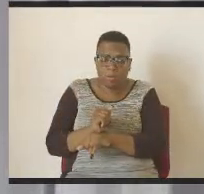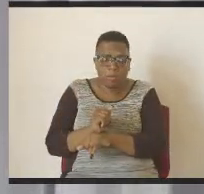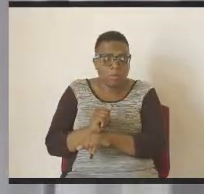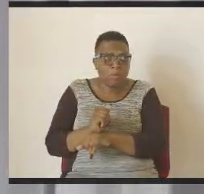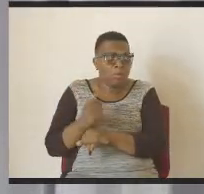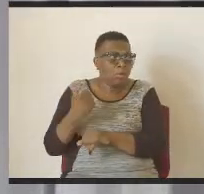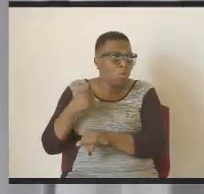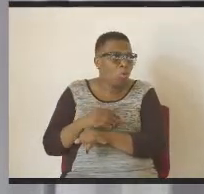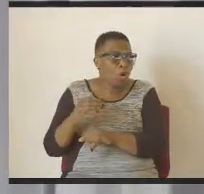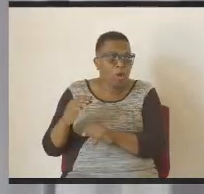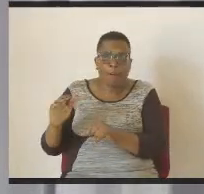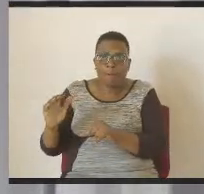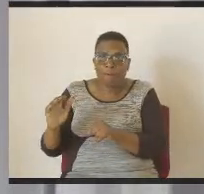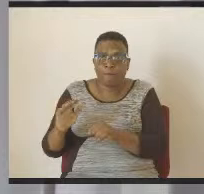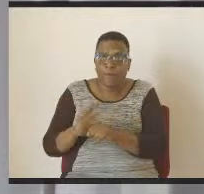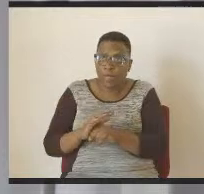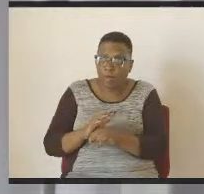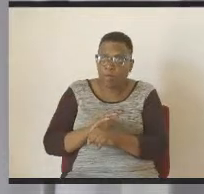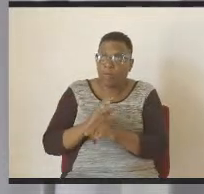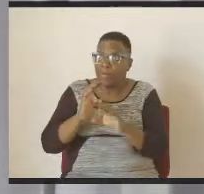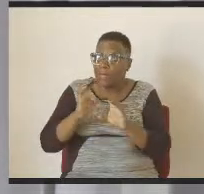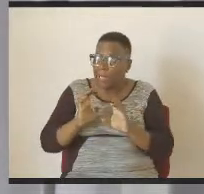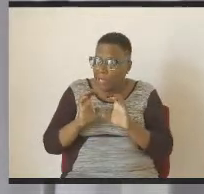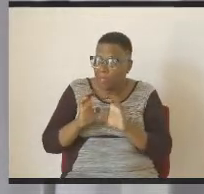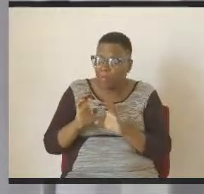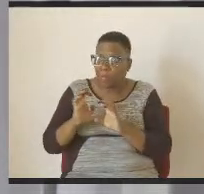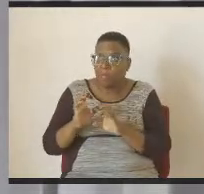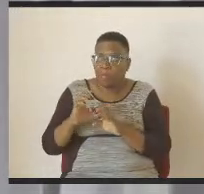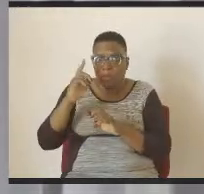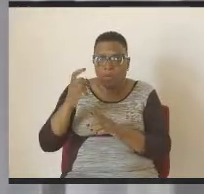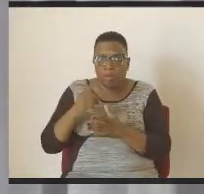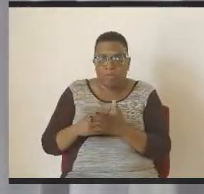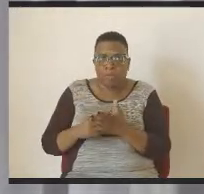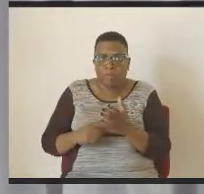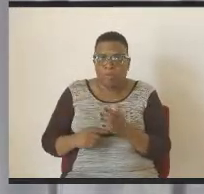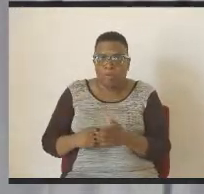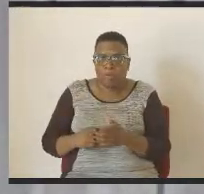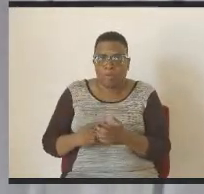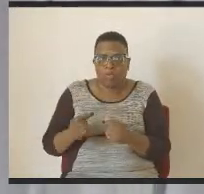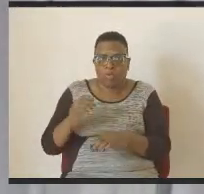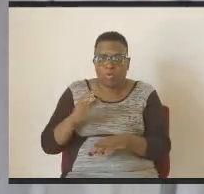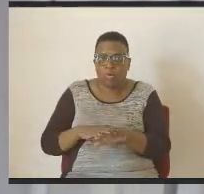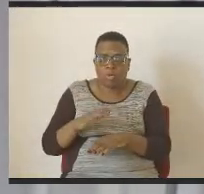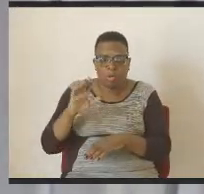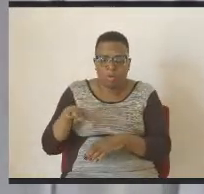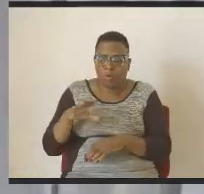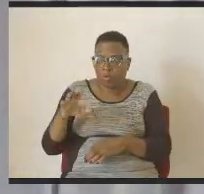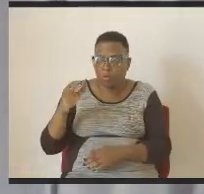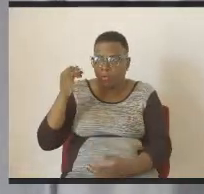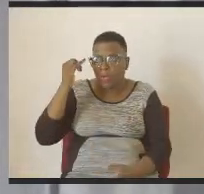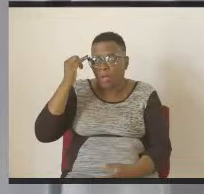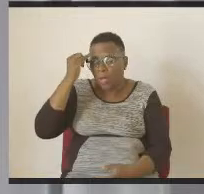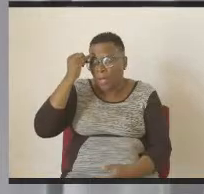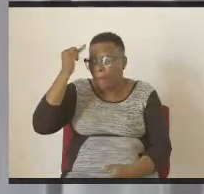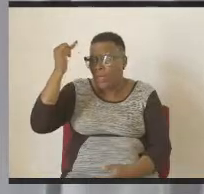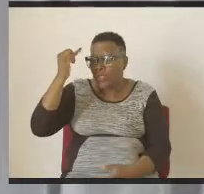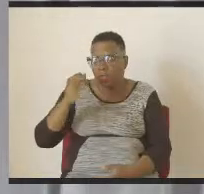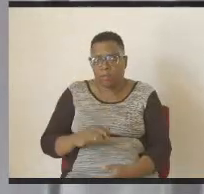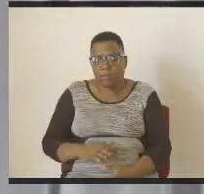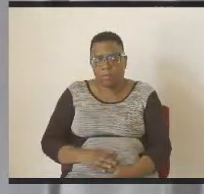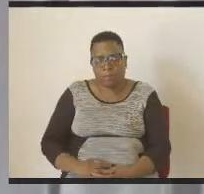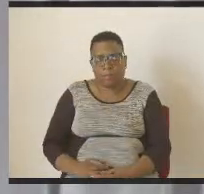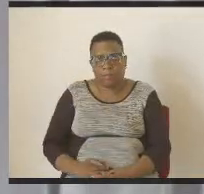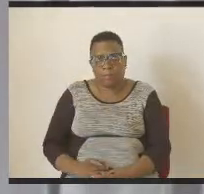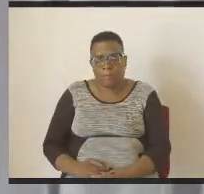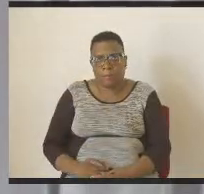with spiritual energy because what he had done on the cross. Just imagine, we